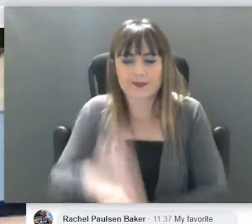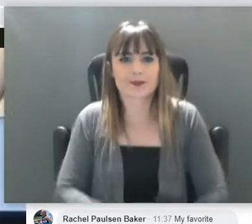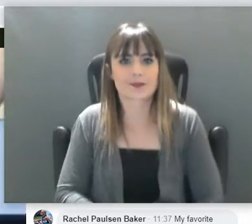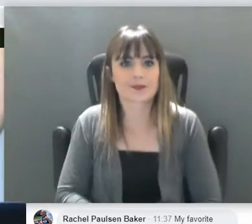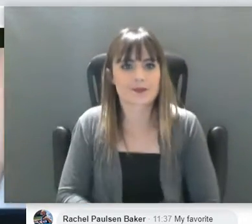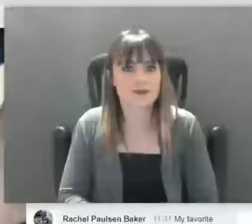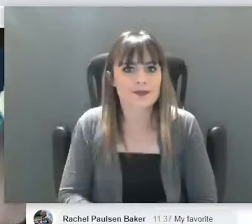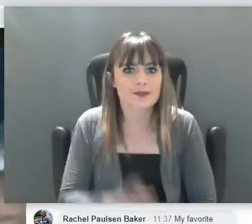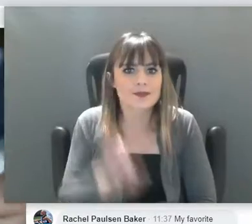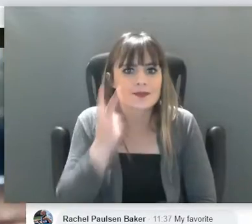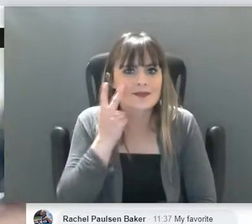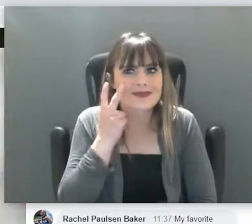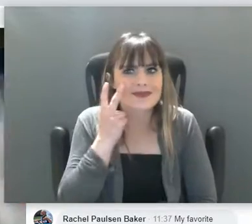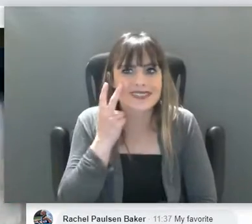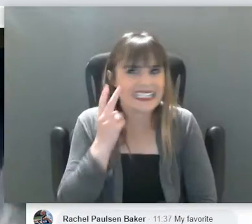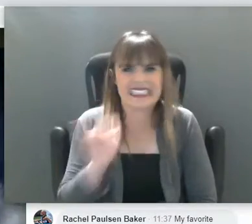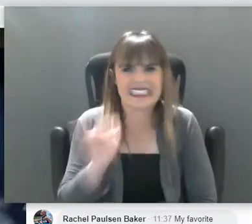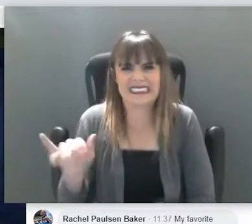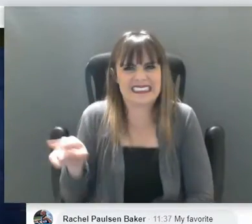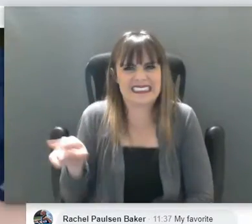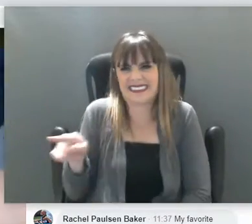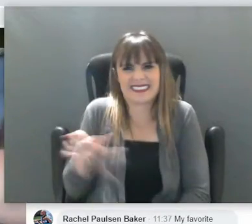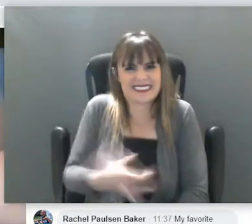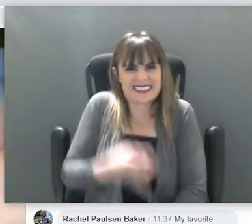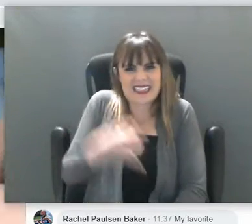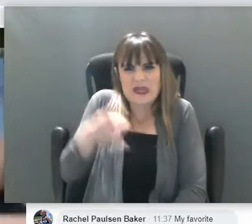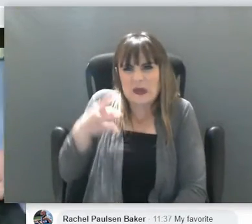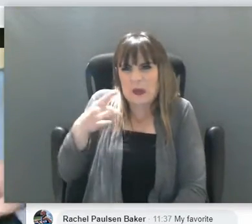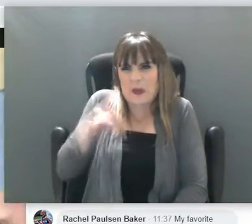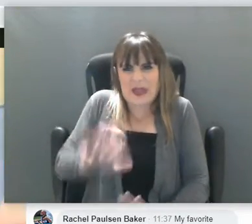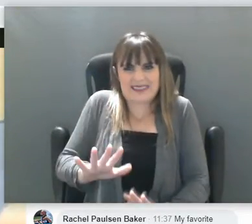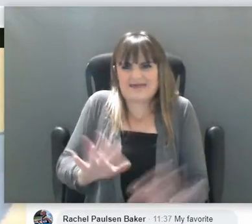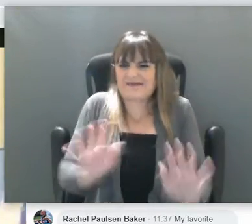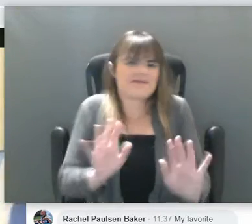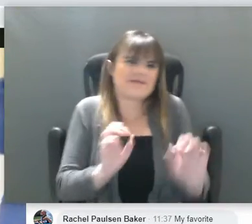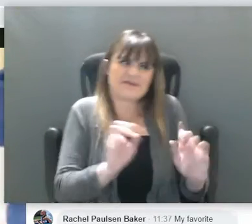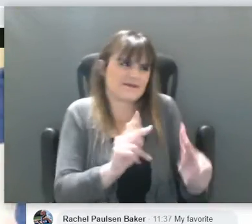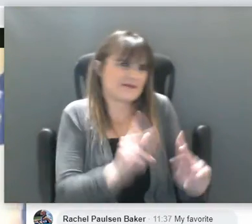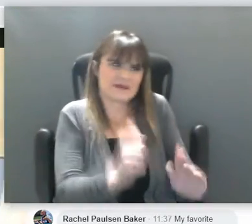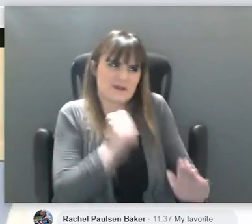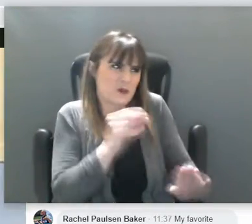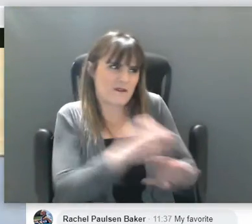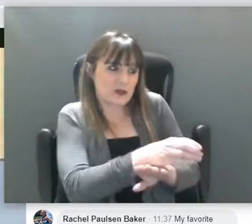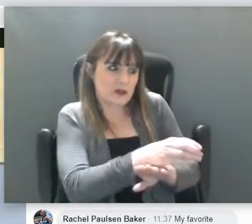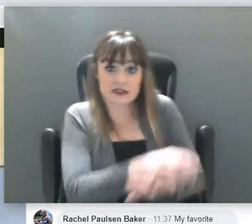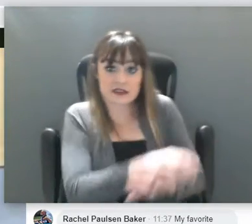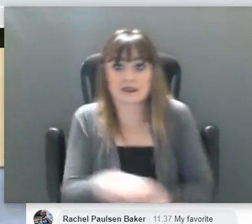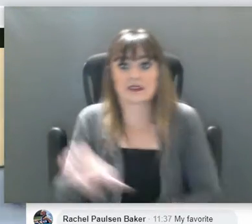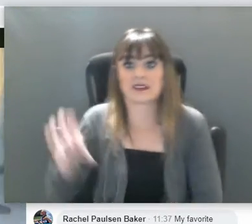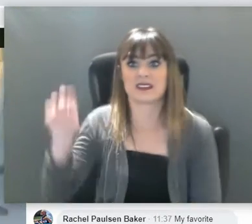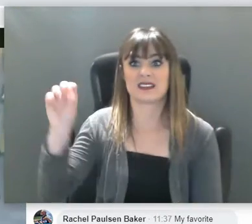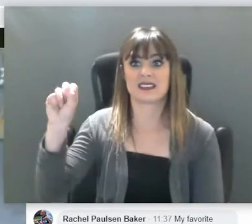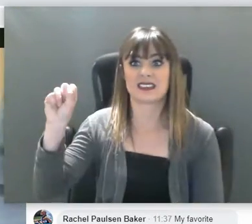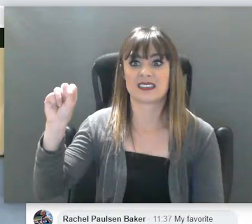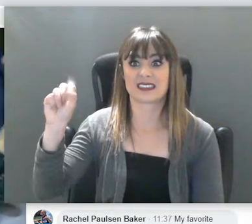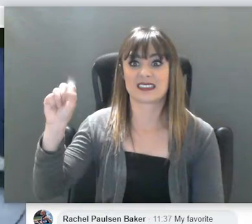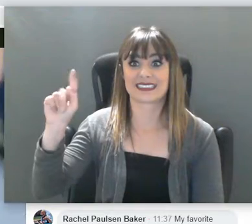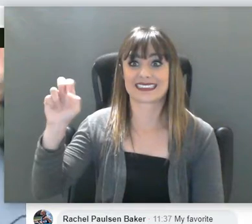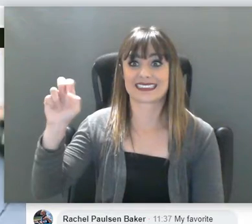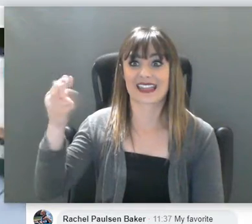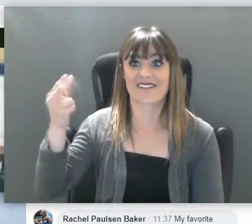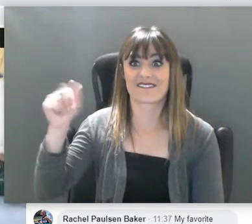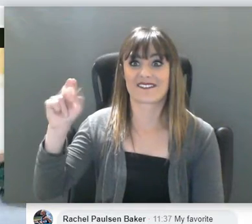Okay, let's see. Okay. She doesn't like it, huh? Nope. Yep. All right. We won't pressure it. Stephanie said, I had no idea that I needed to see an opossum eat today, but I